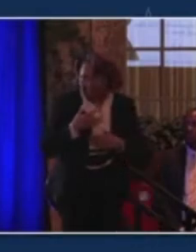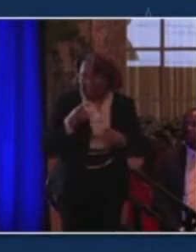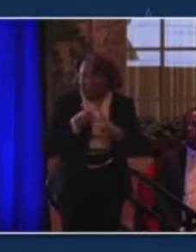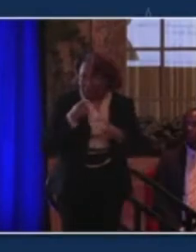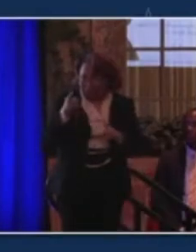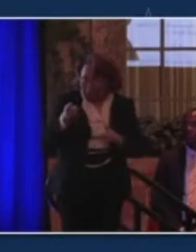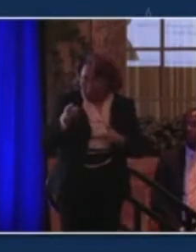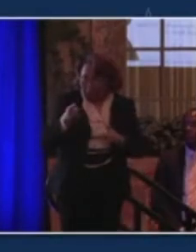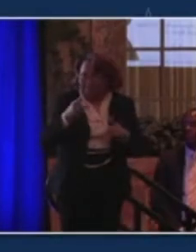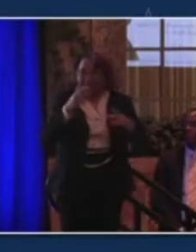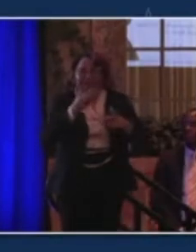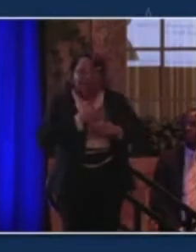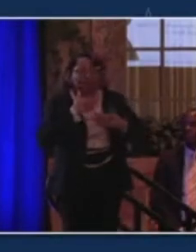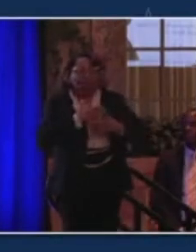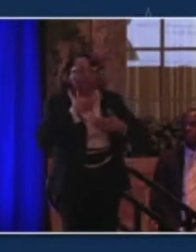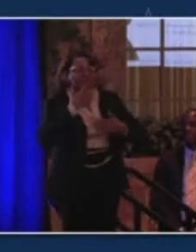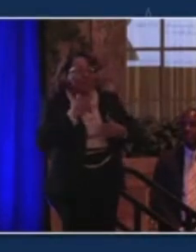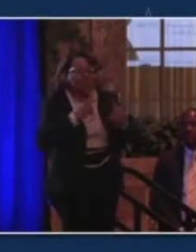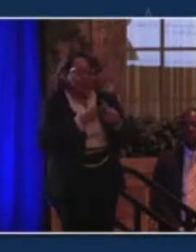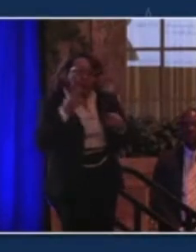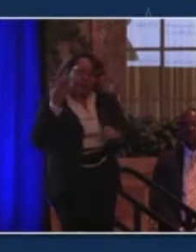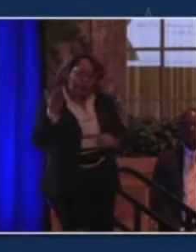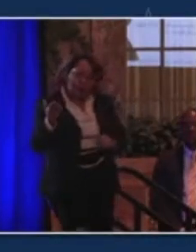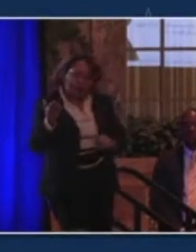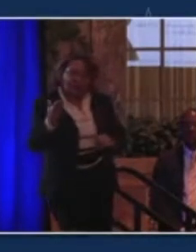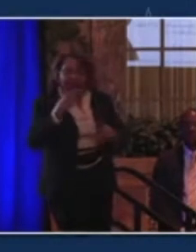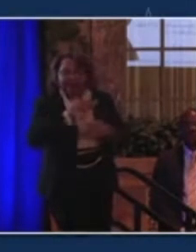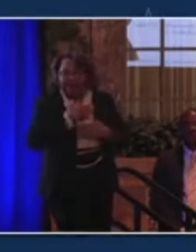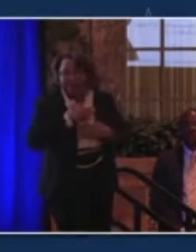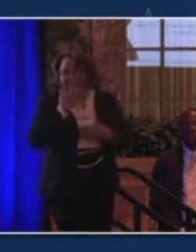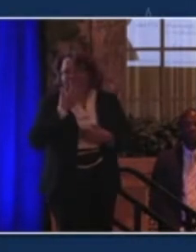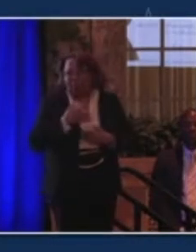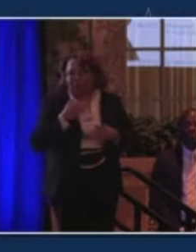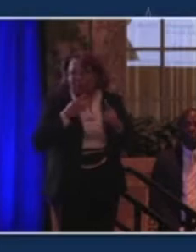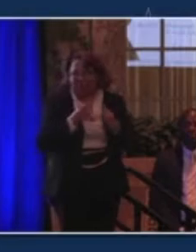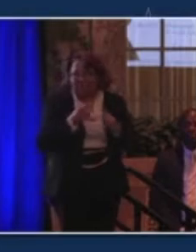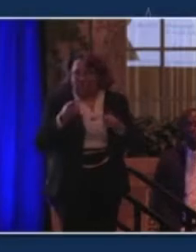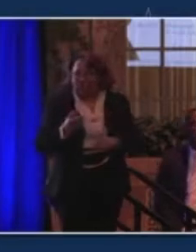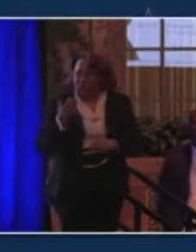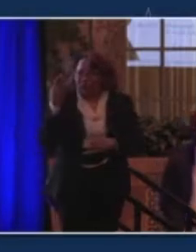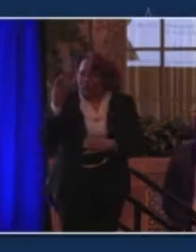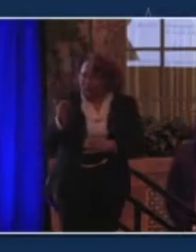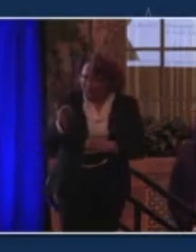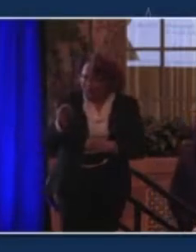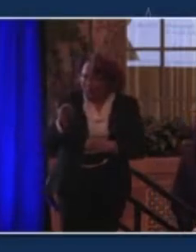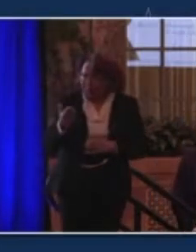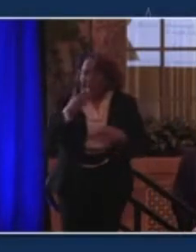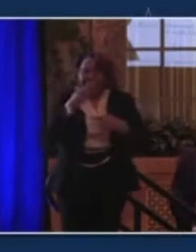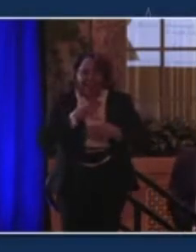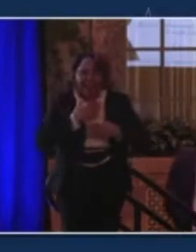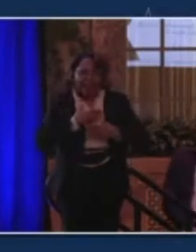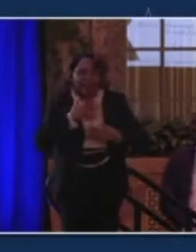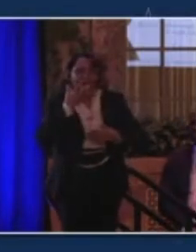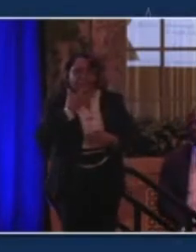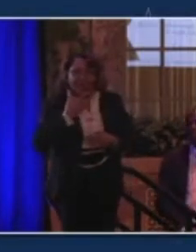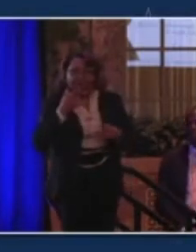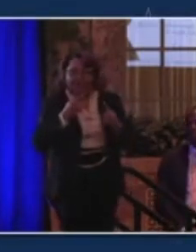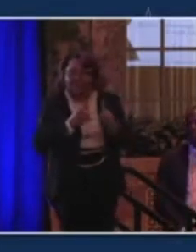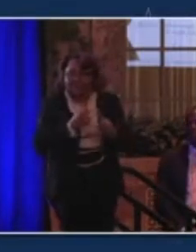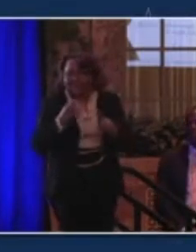you. Happy birthday to you. Happy birthday to you.